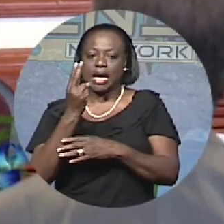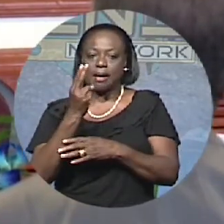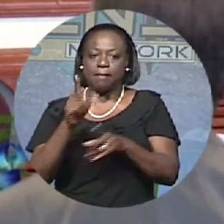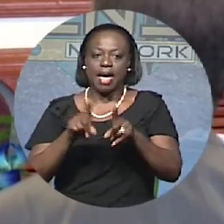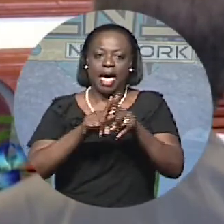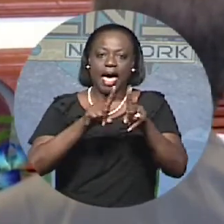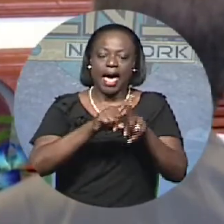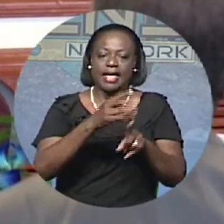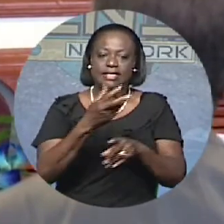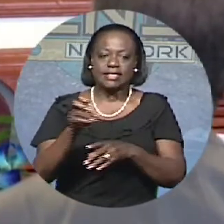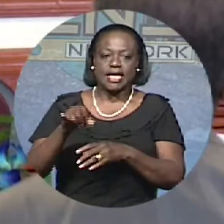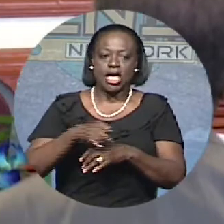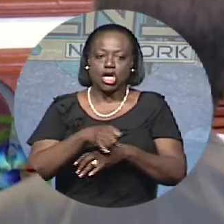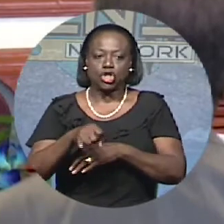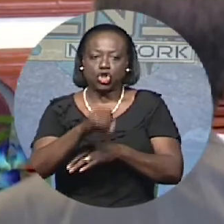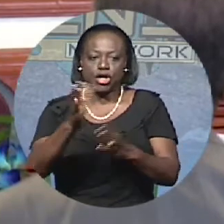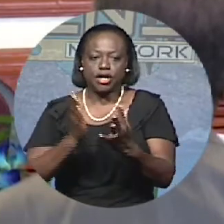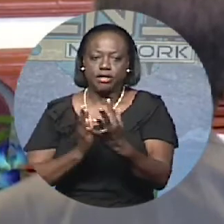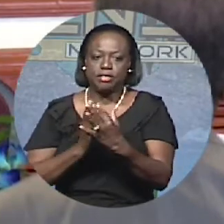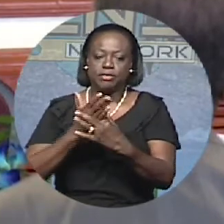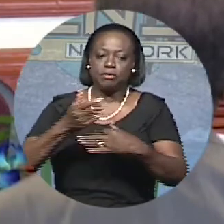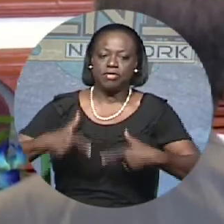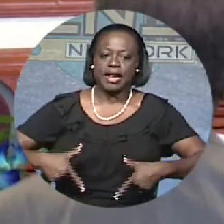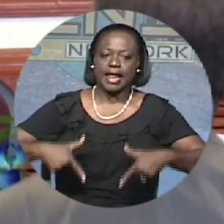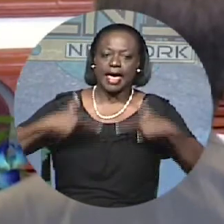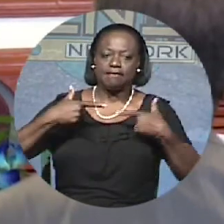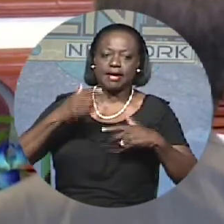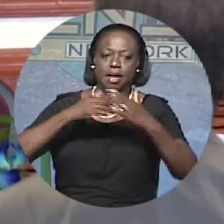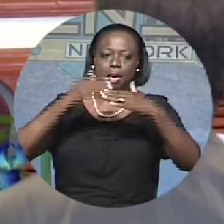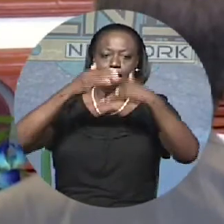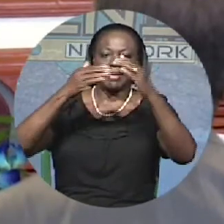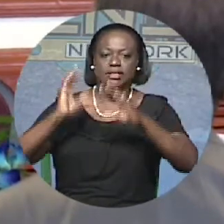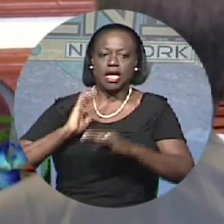as they journey through their life in building our nation,